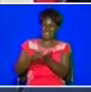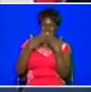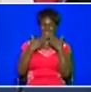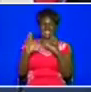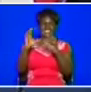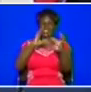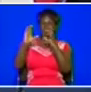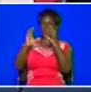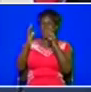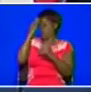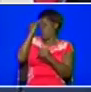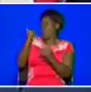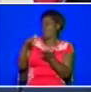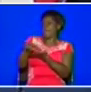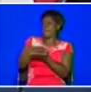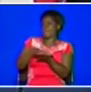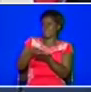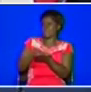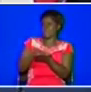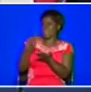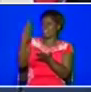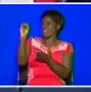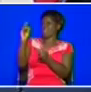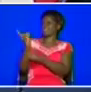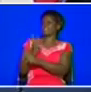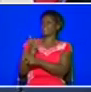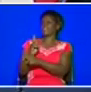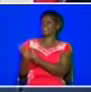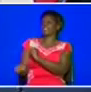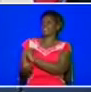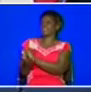conversation on why fundamentally, if you can, in 30 seconds to a minute,